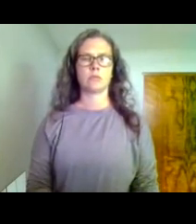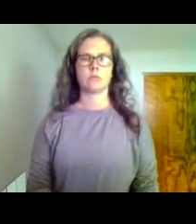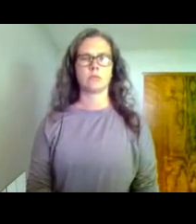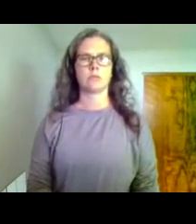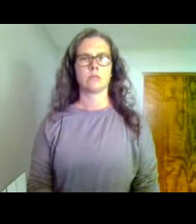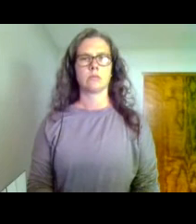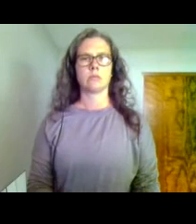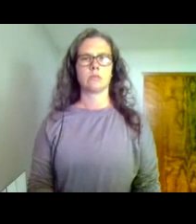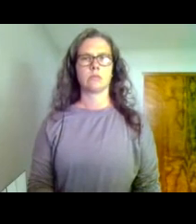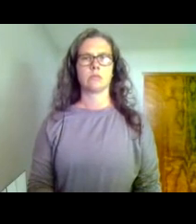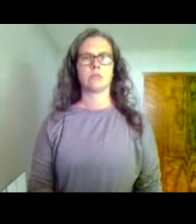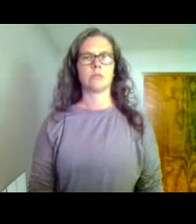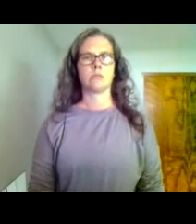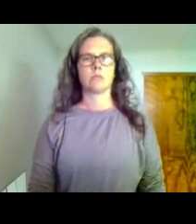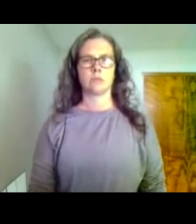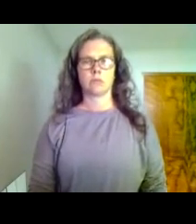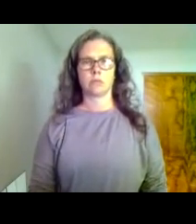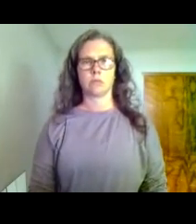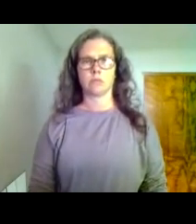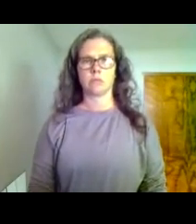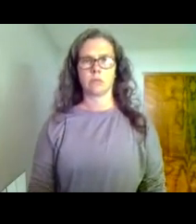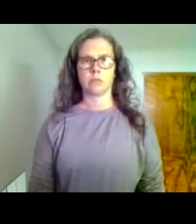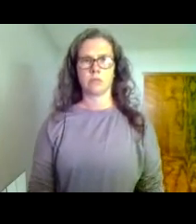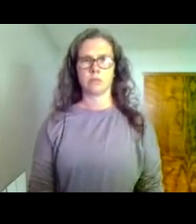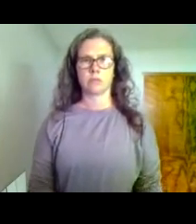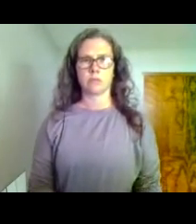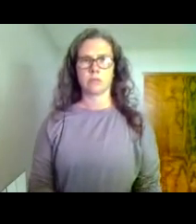animal guard down here in the corner.